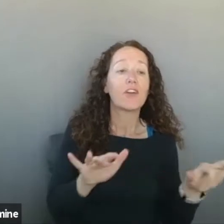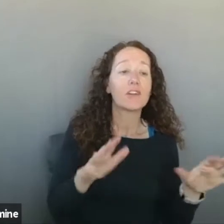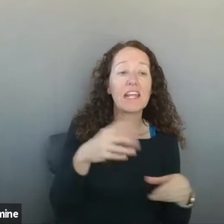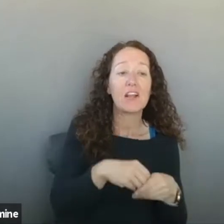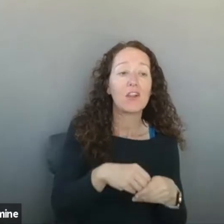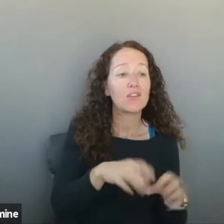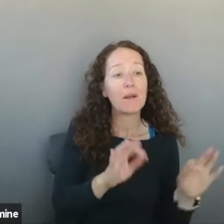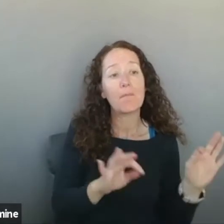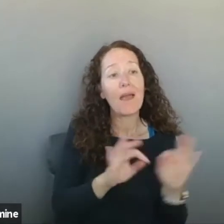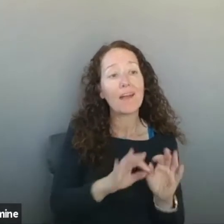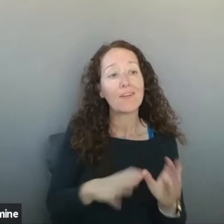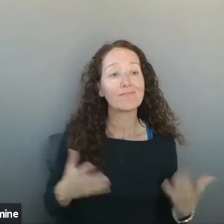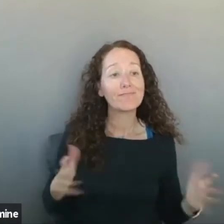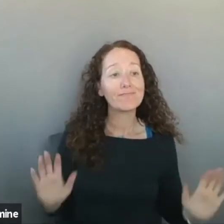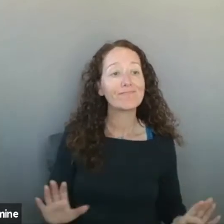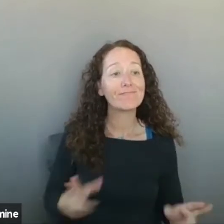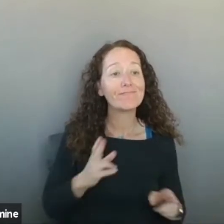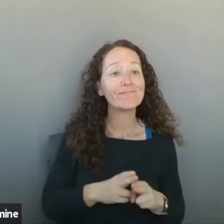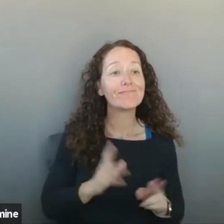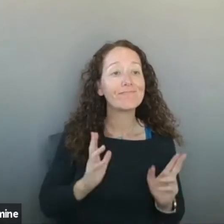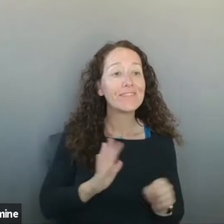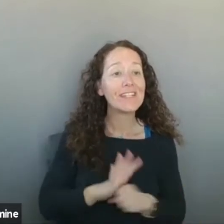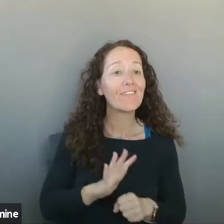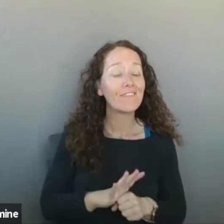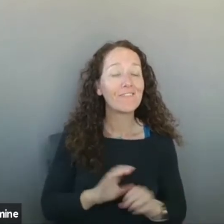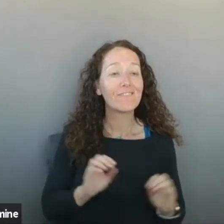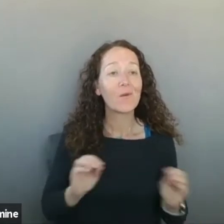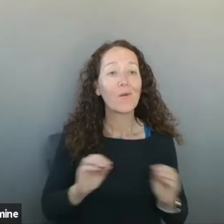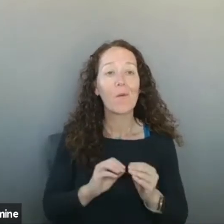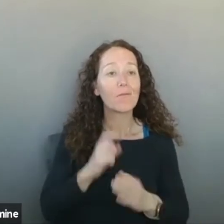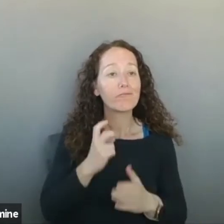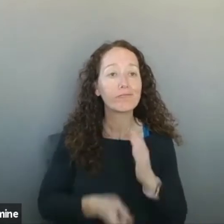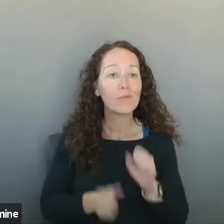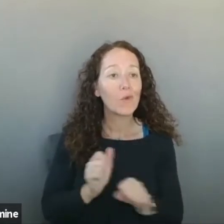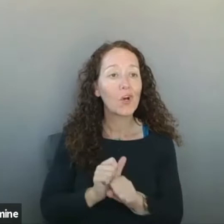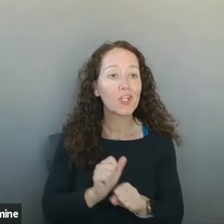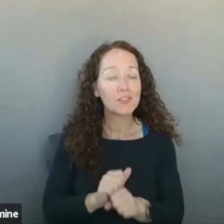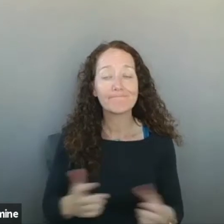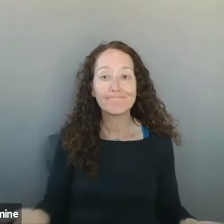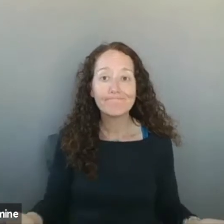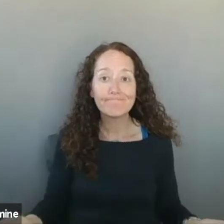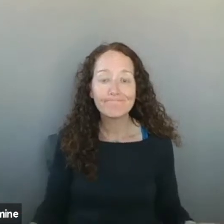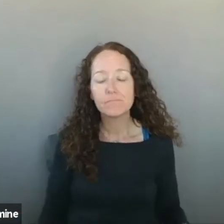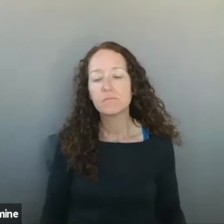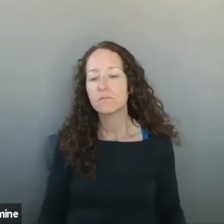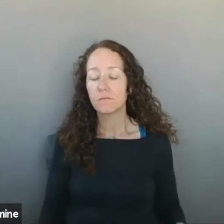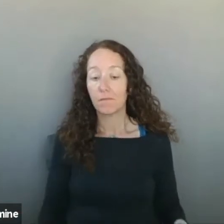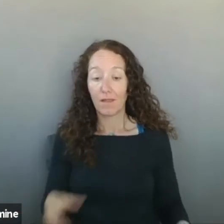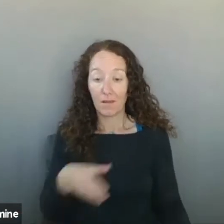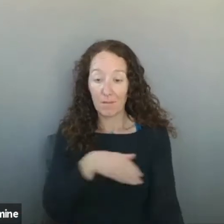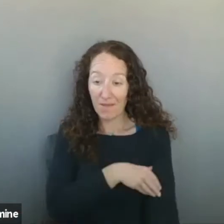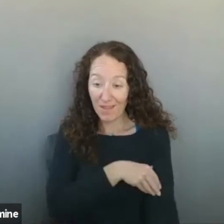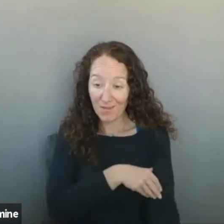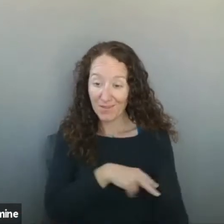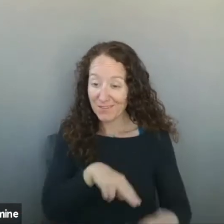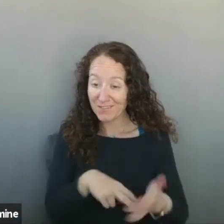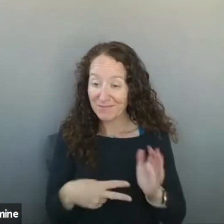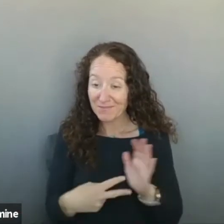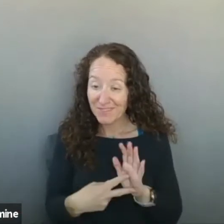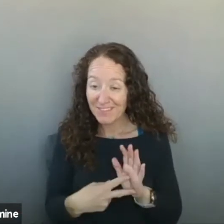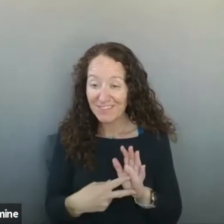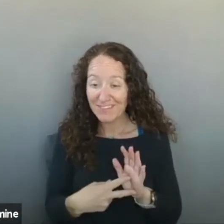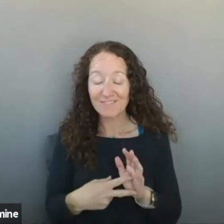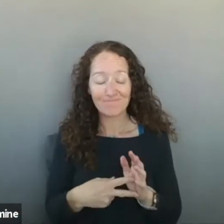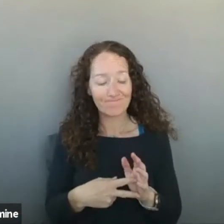work, and that's it. So power would mean, really unpacking where the power